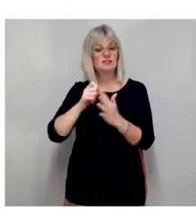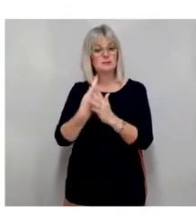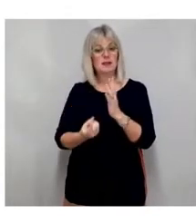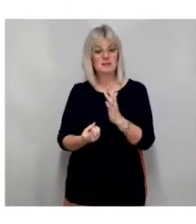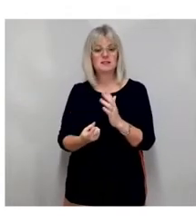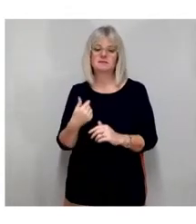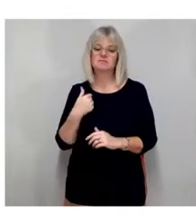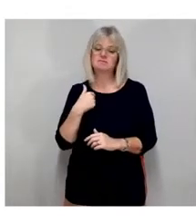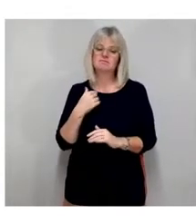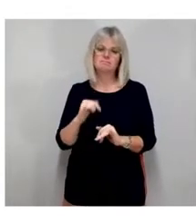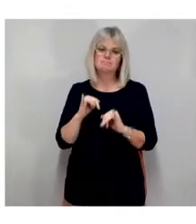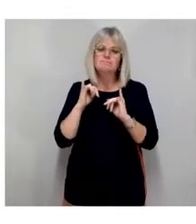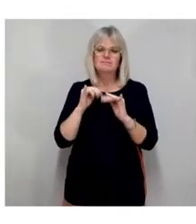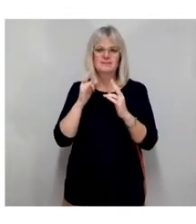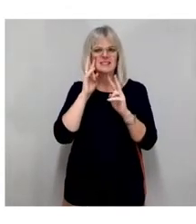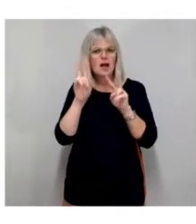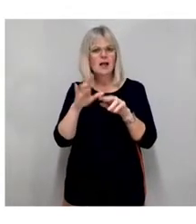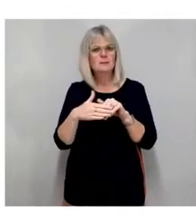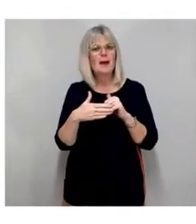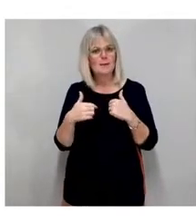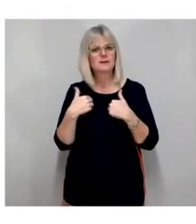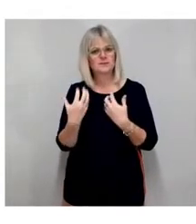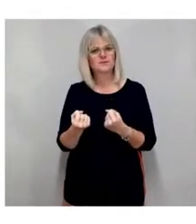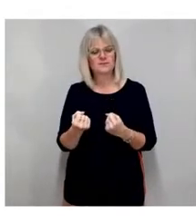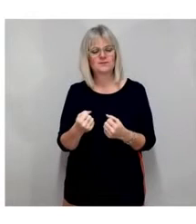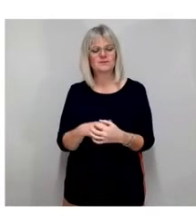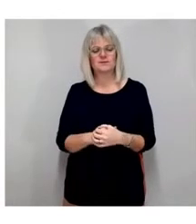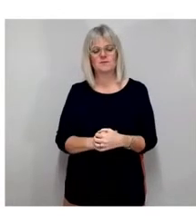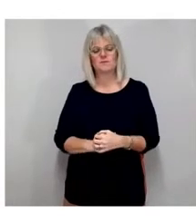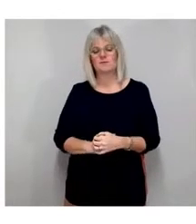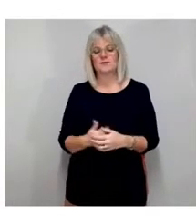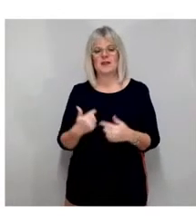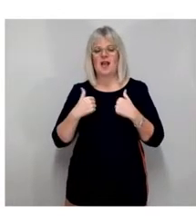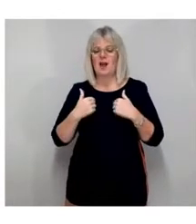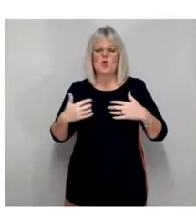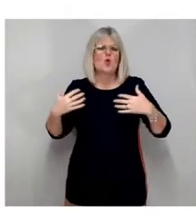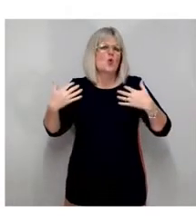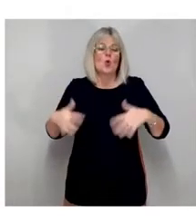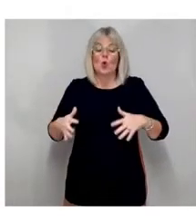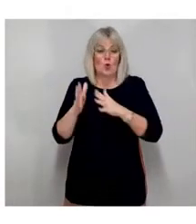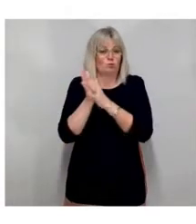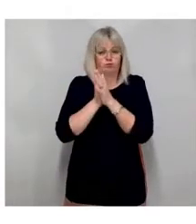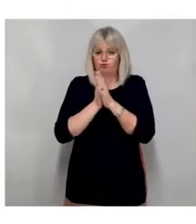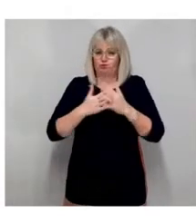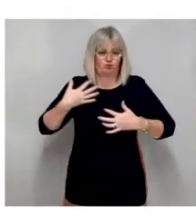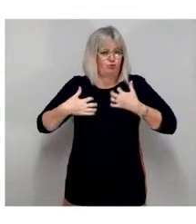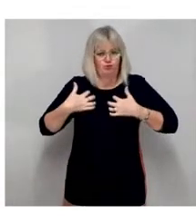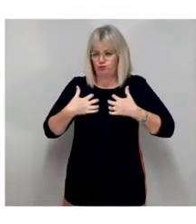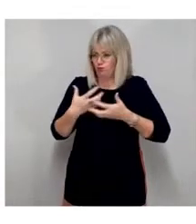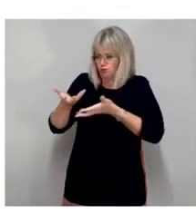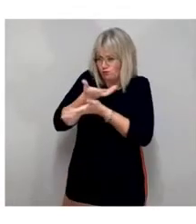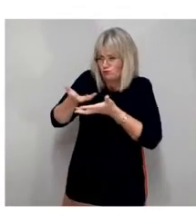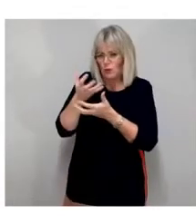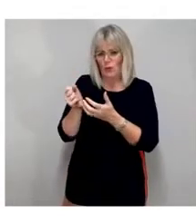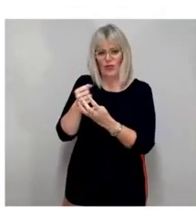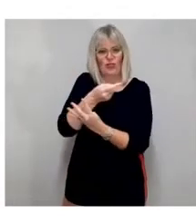sight impairment. And I am beyond excited to be chatting today with these three